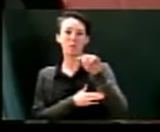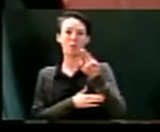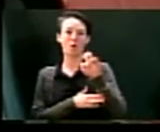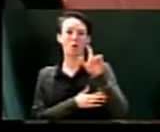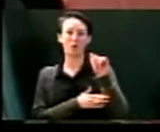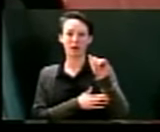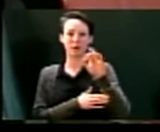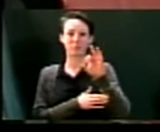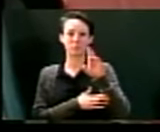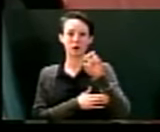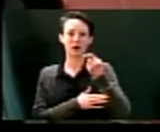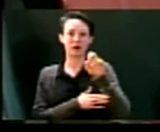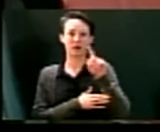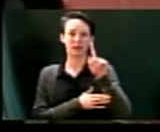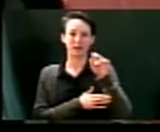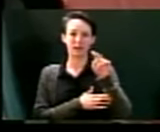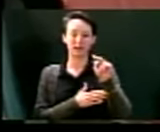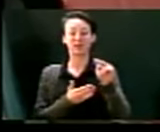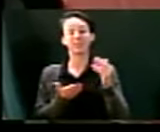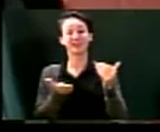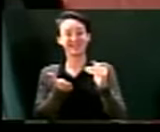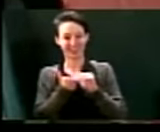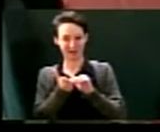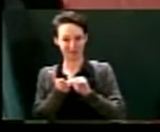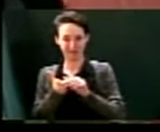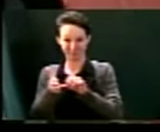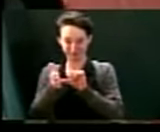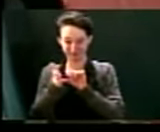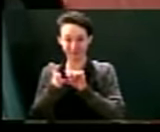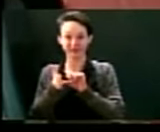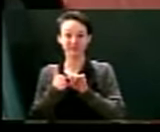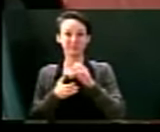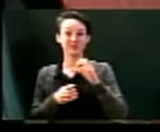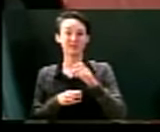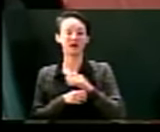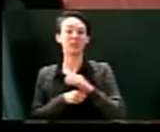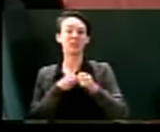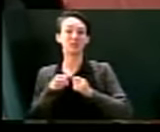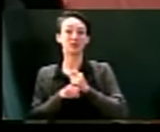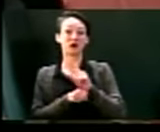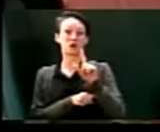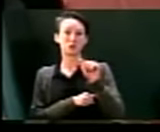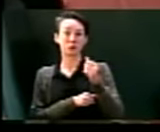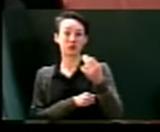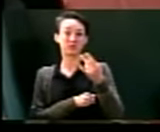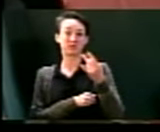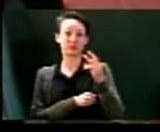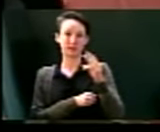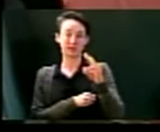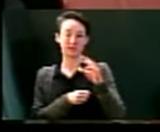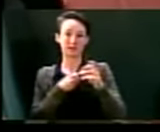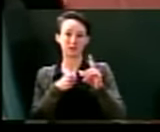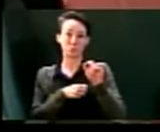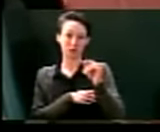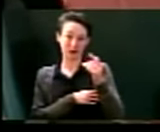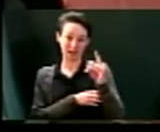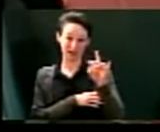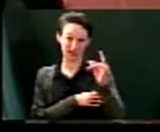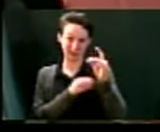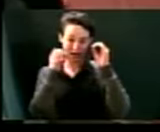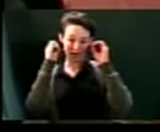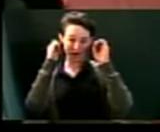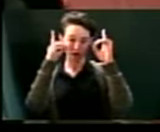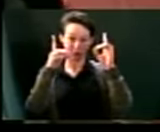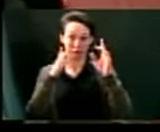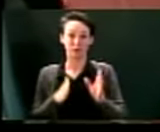again as a teacher at West High School and a 2017-18 Milken Educator. If she could come forward, I could